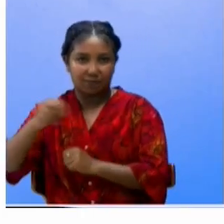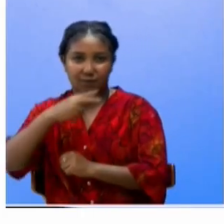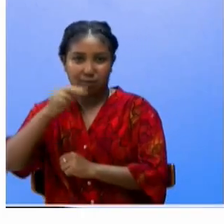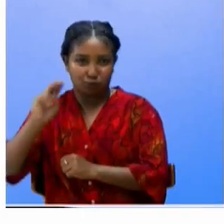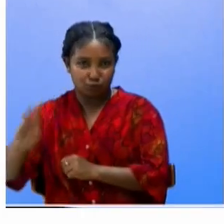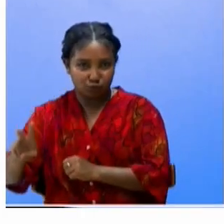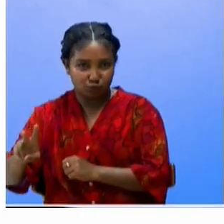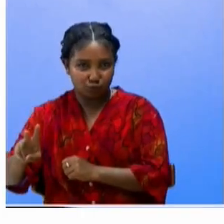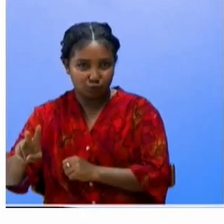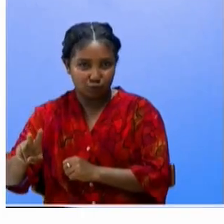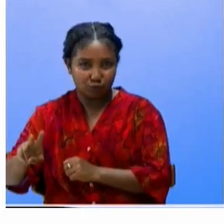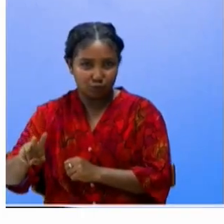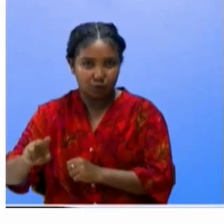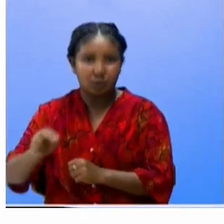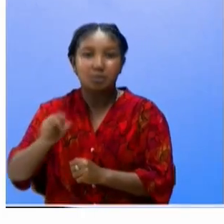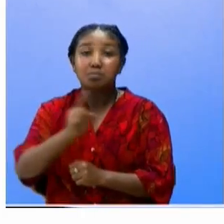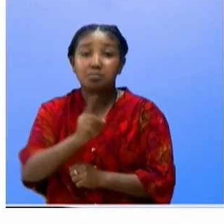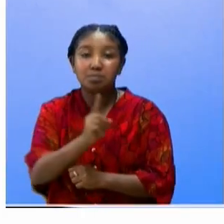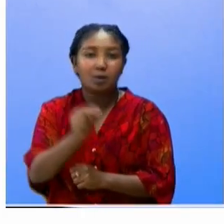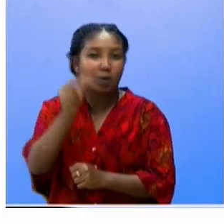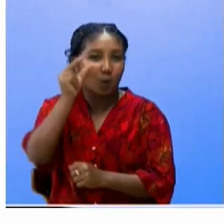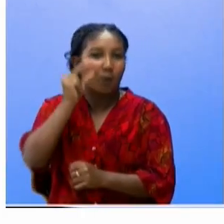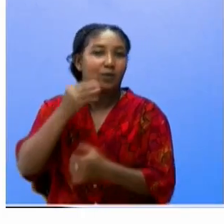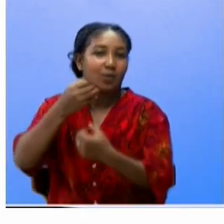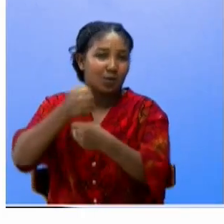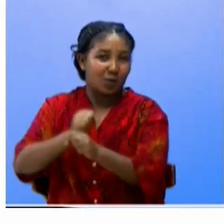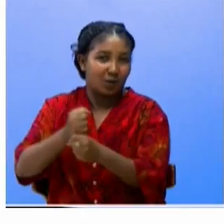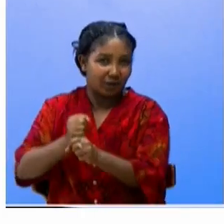What? Coffee.